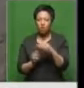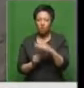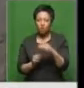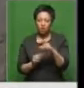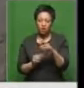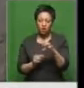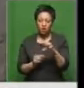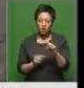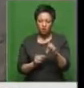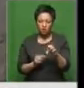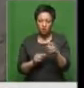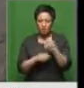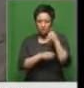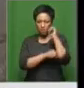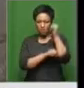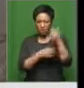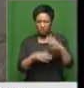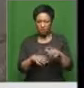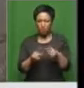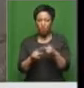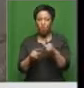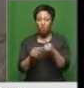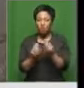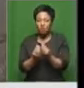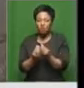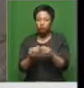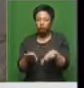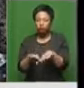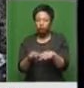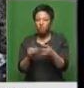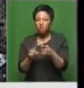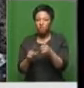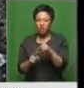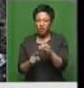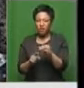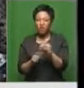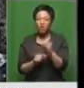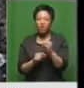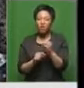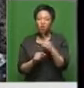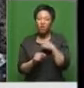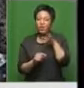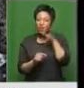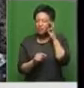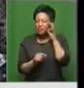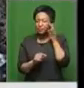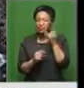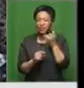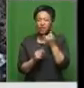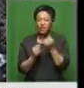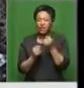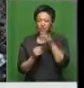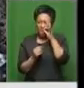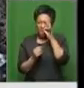continent's first biodegradable and compostable products made 100% from plants with zero plastic and no additives.